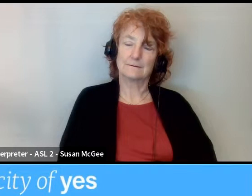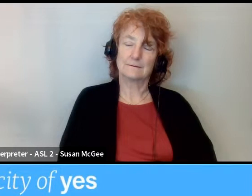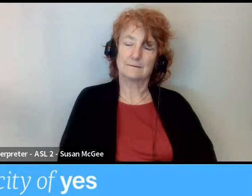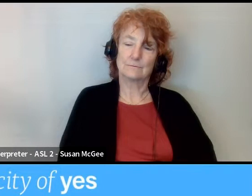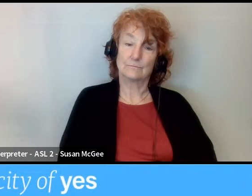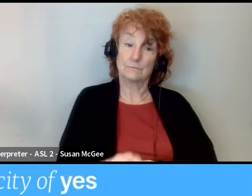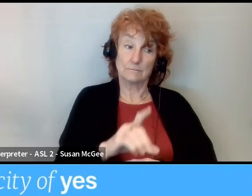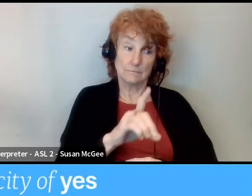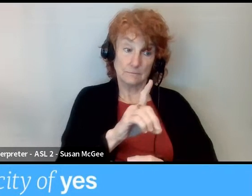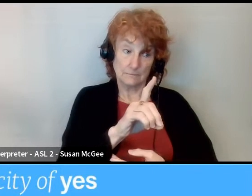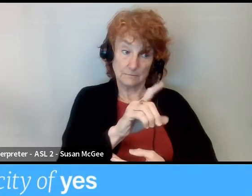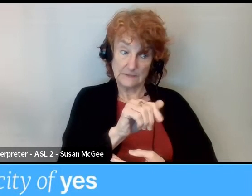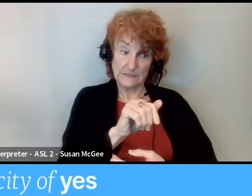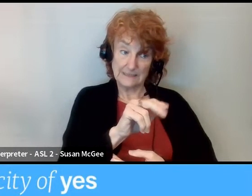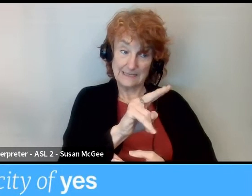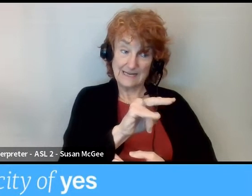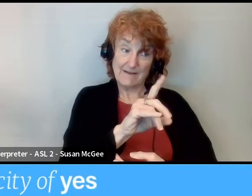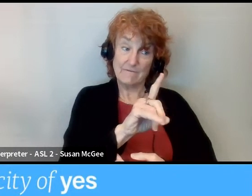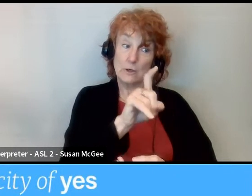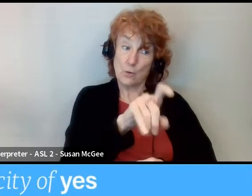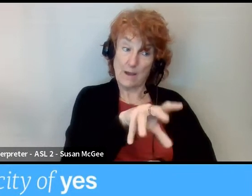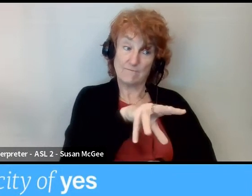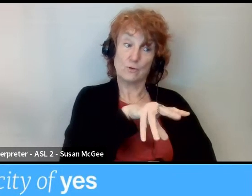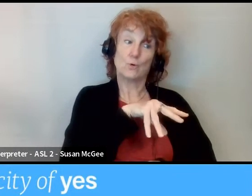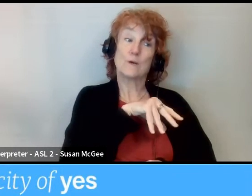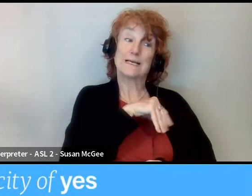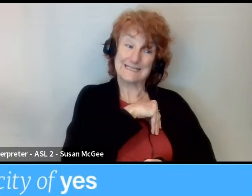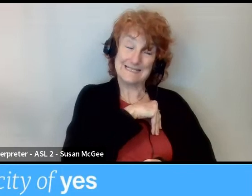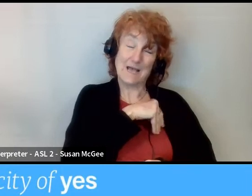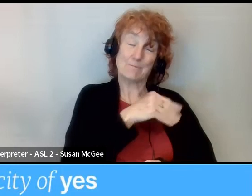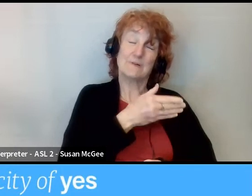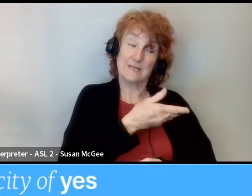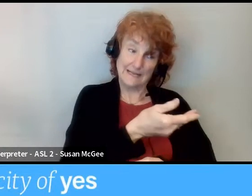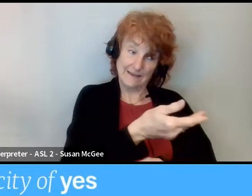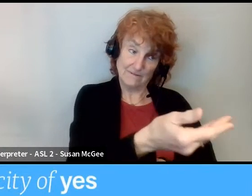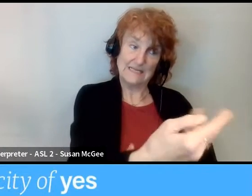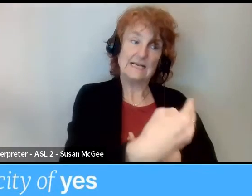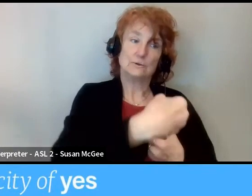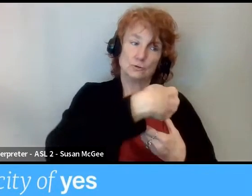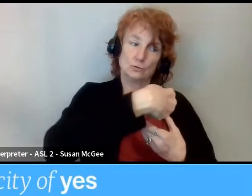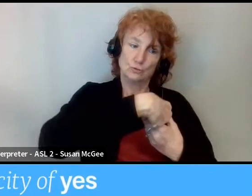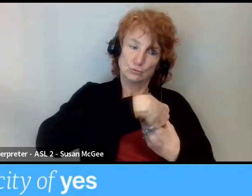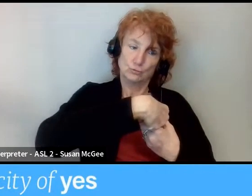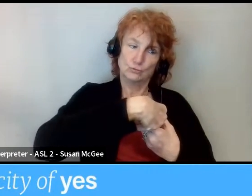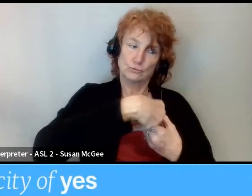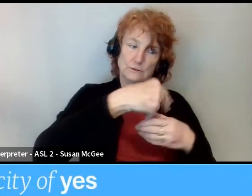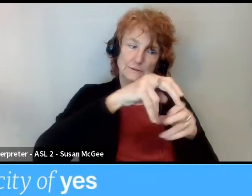David, you'll need to accept the invitation to join as a panelist.